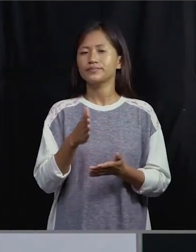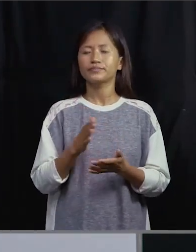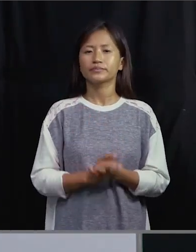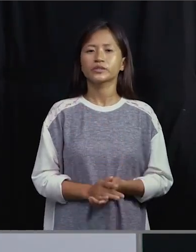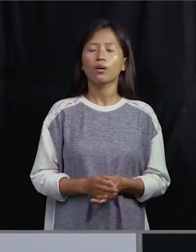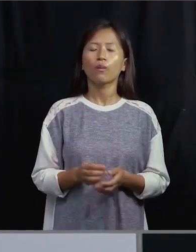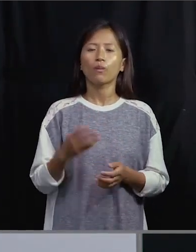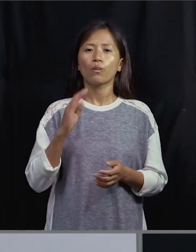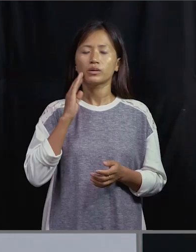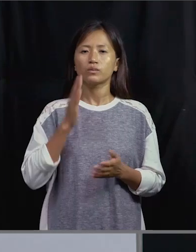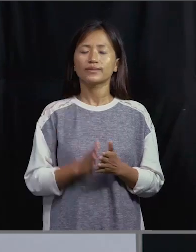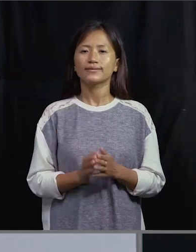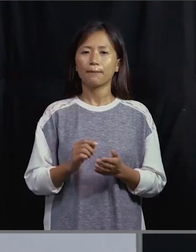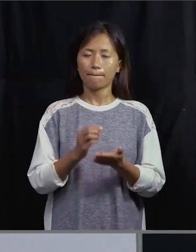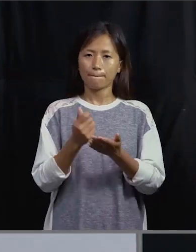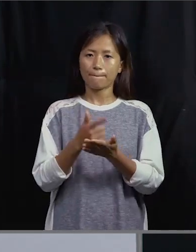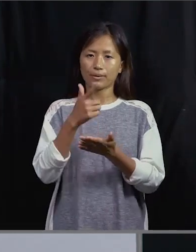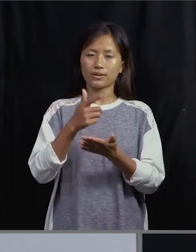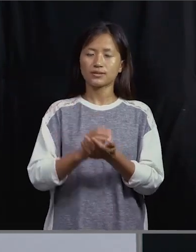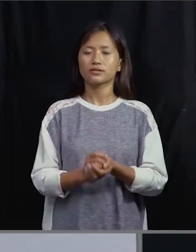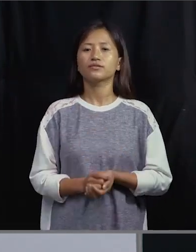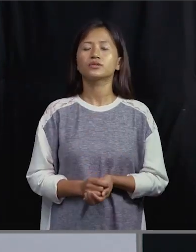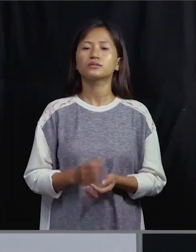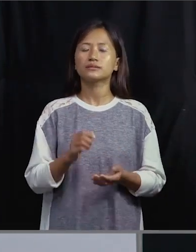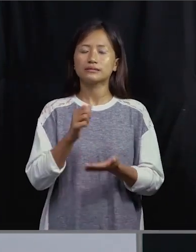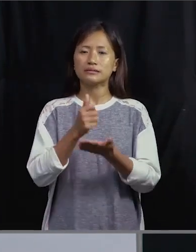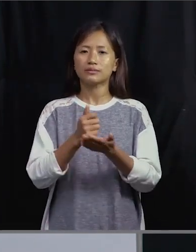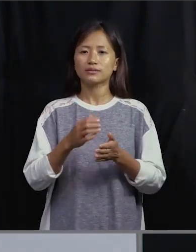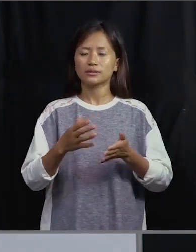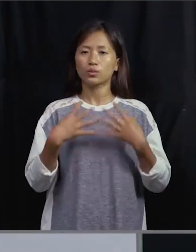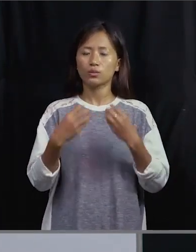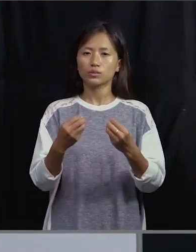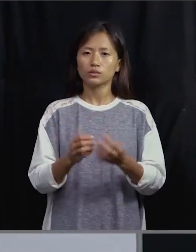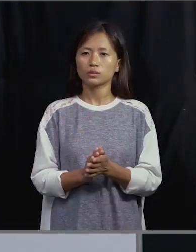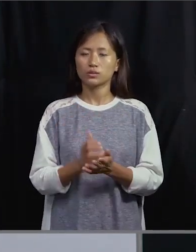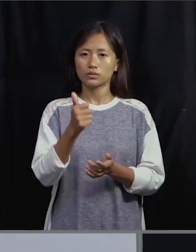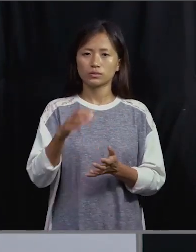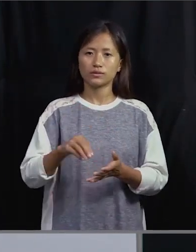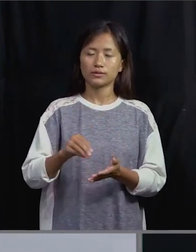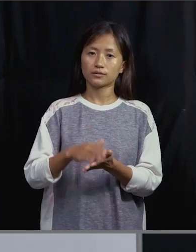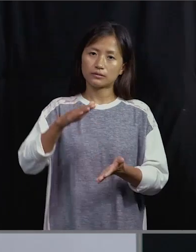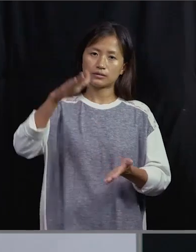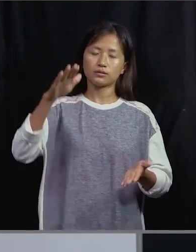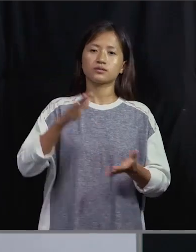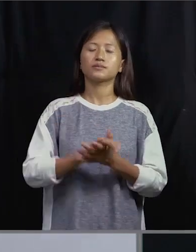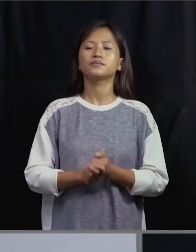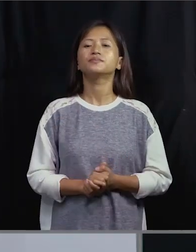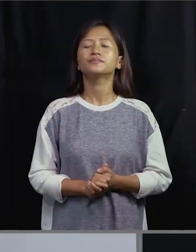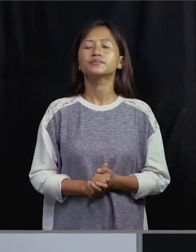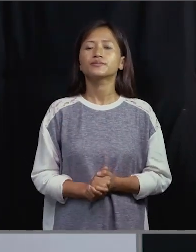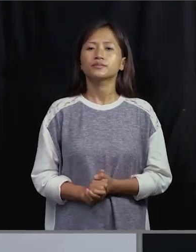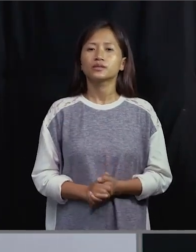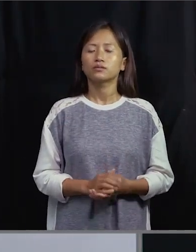price of the commodity falls, our demand for the good increases. Or not. And it happens even